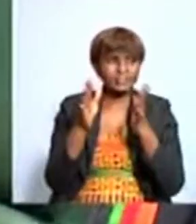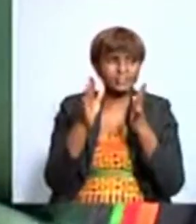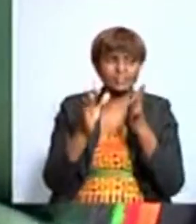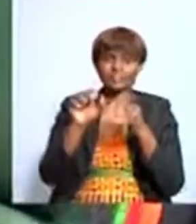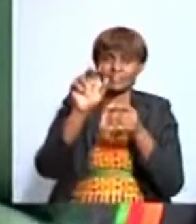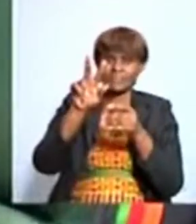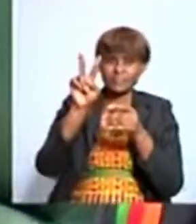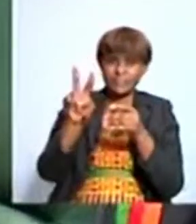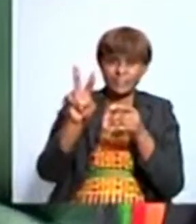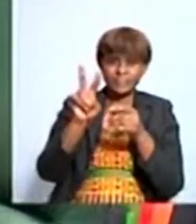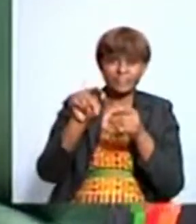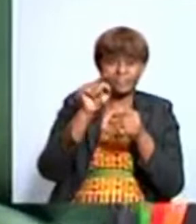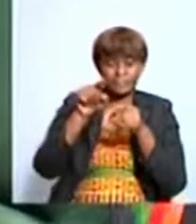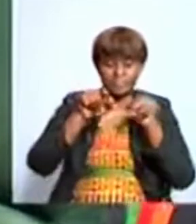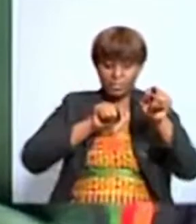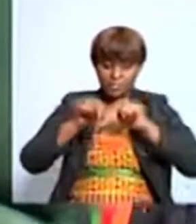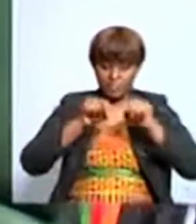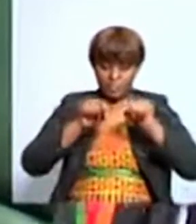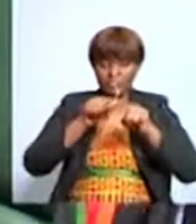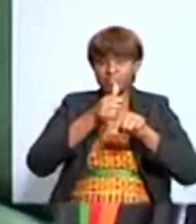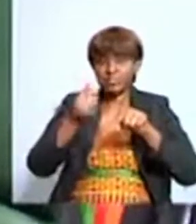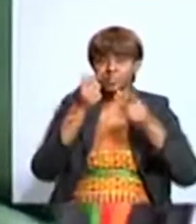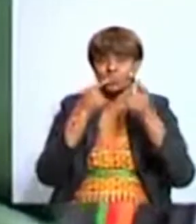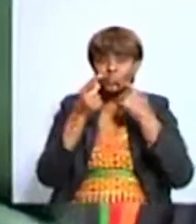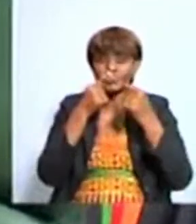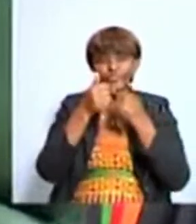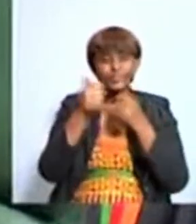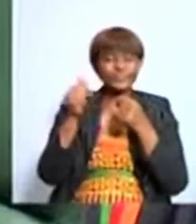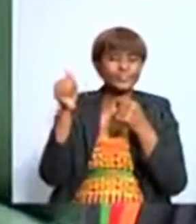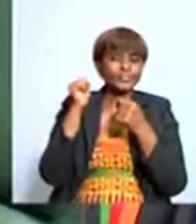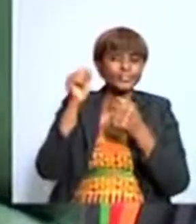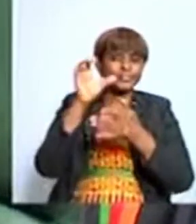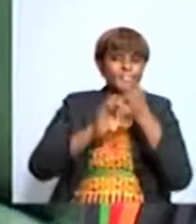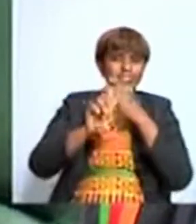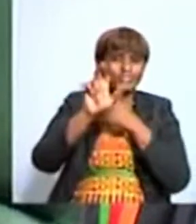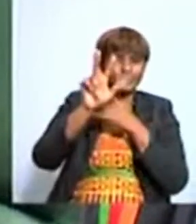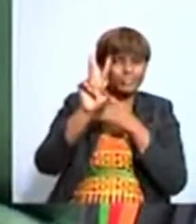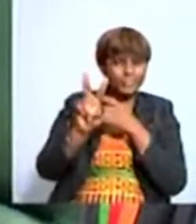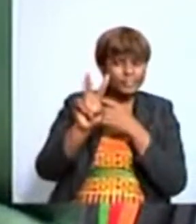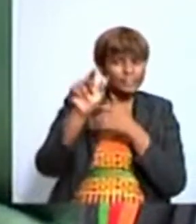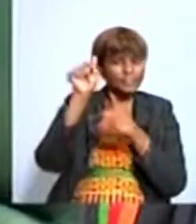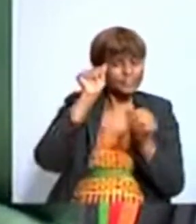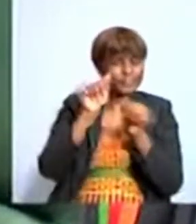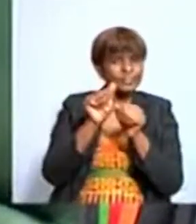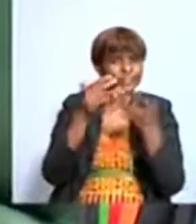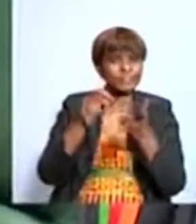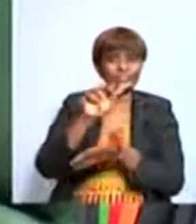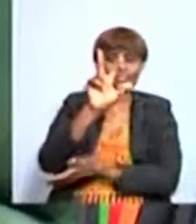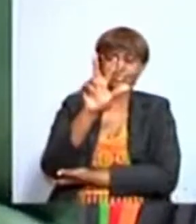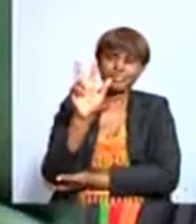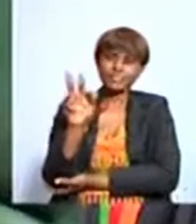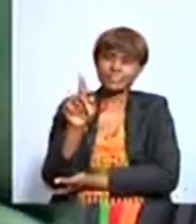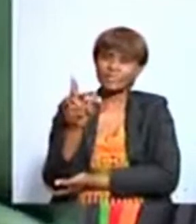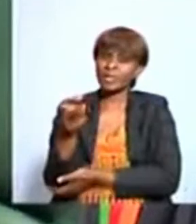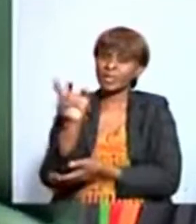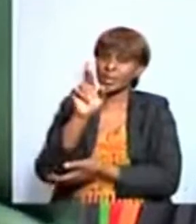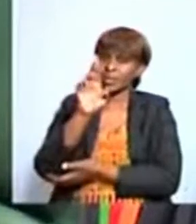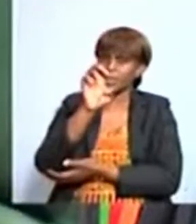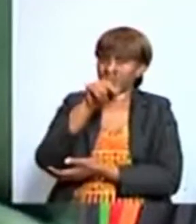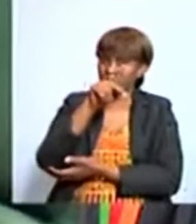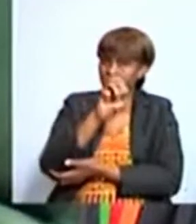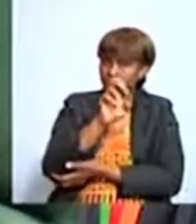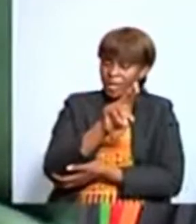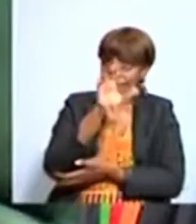Clause 32, regulations. Any debate? Any objection? Clause 32 is agreed to. Clause 33, repeal of Act